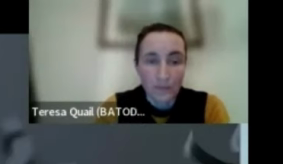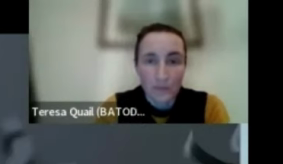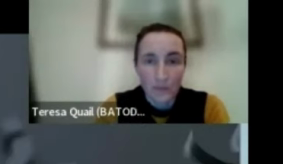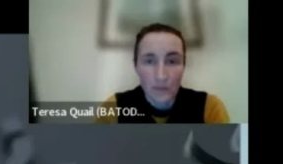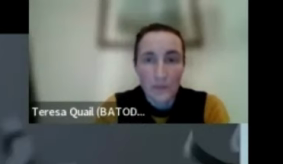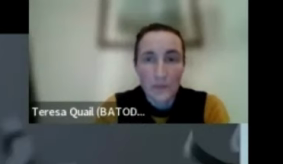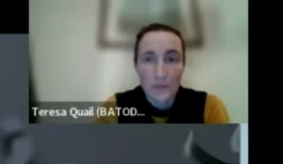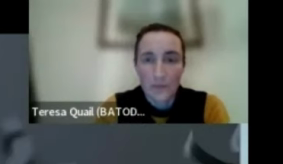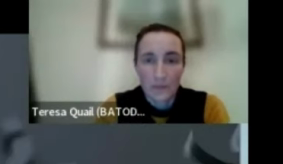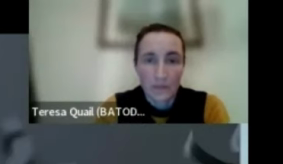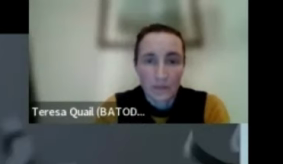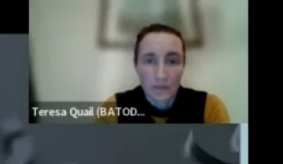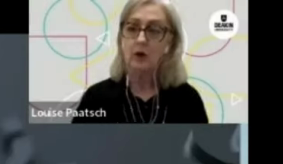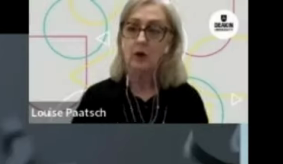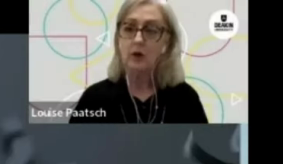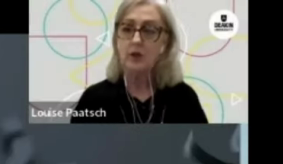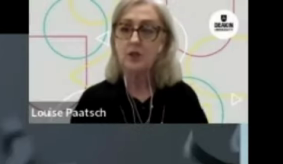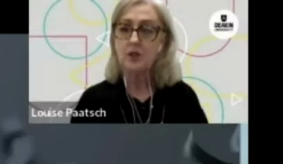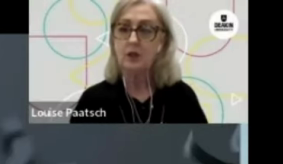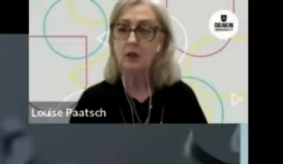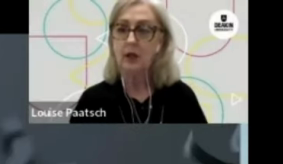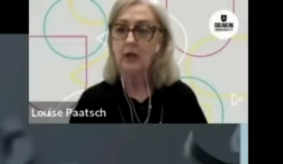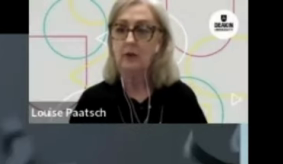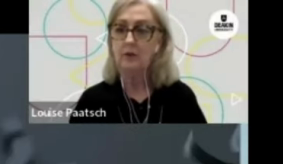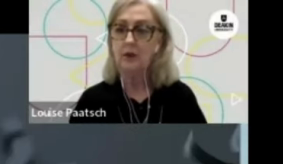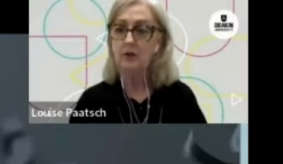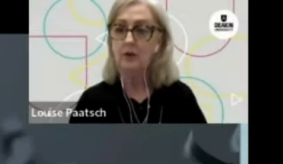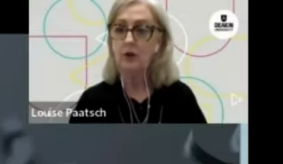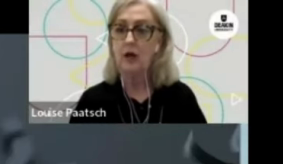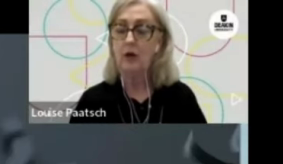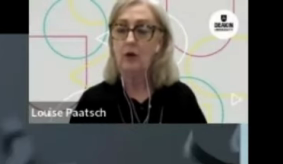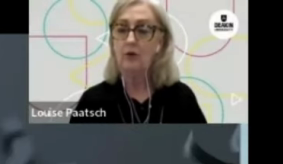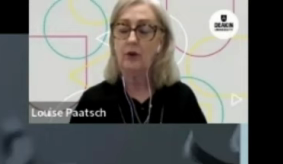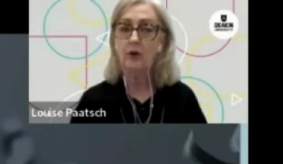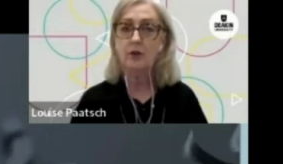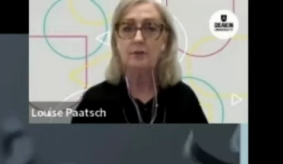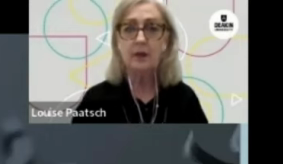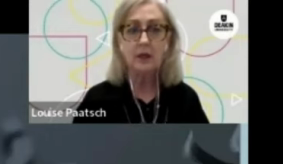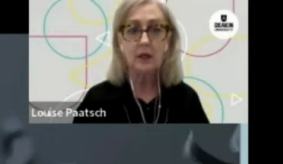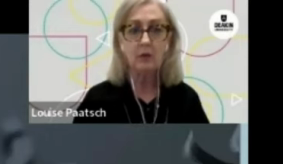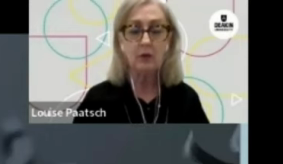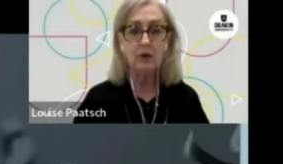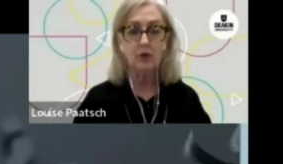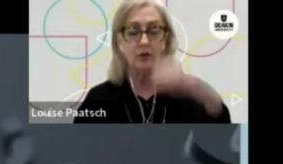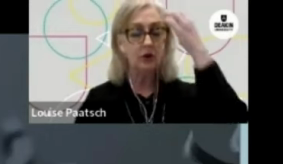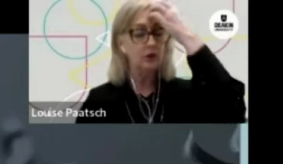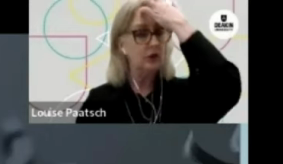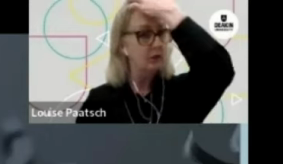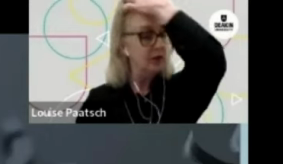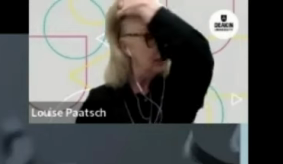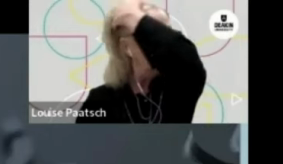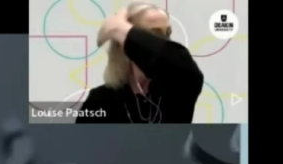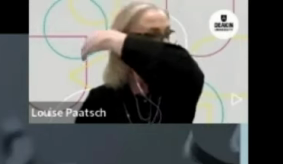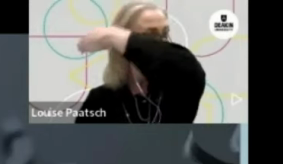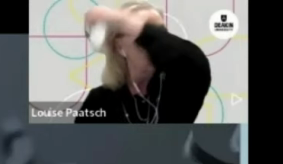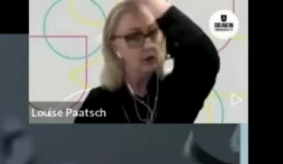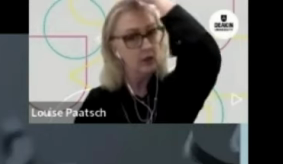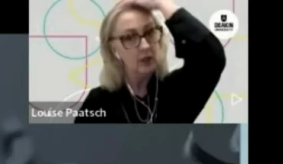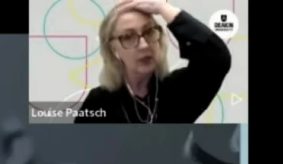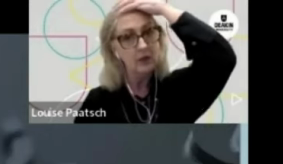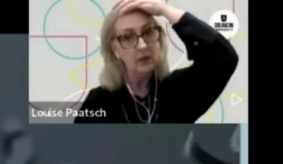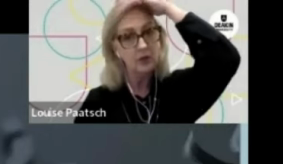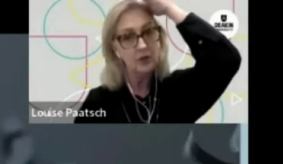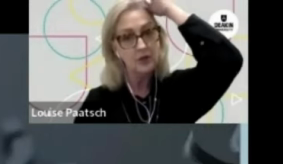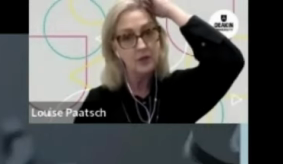children? Great question. So how often? Typically we would use those at the beginning of